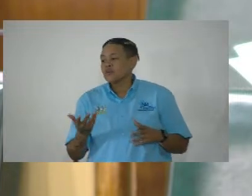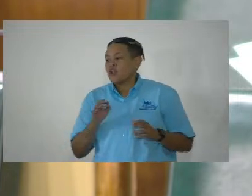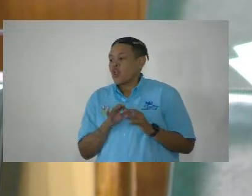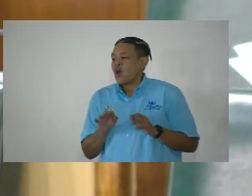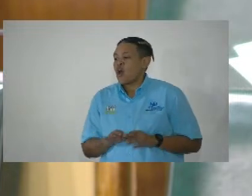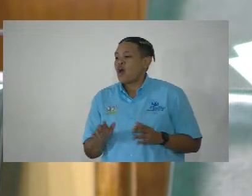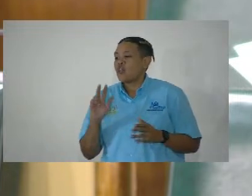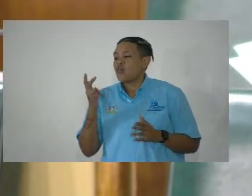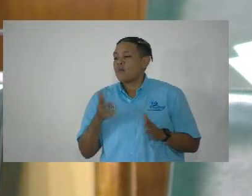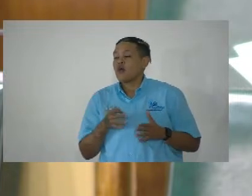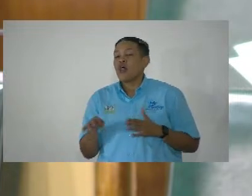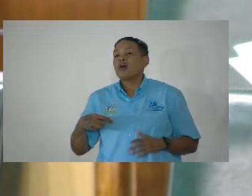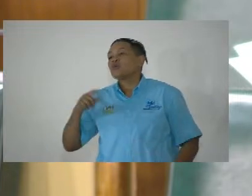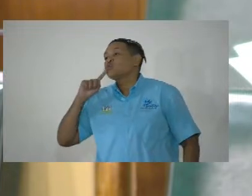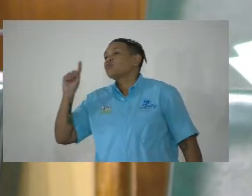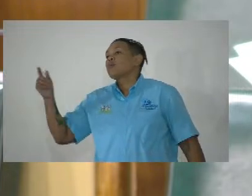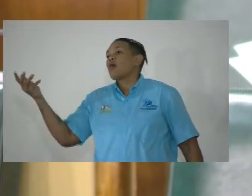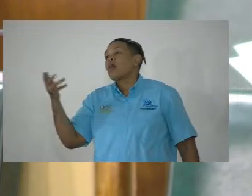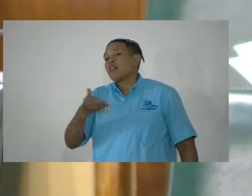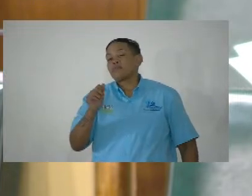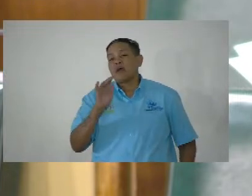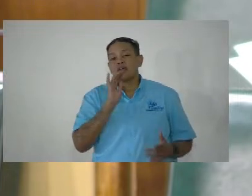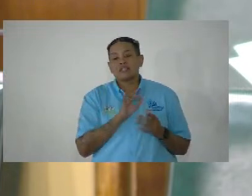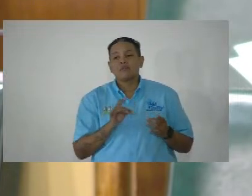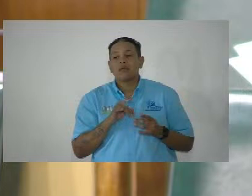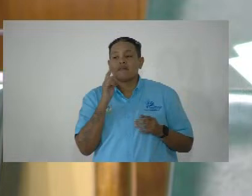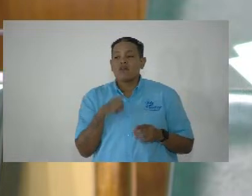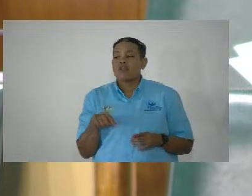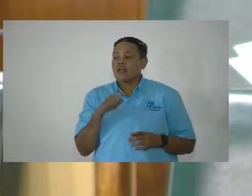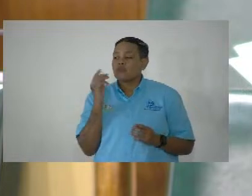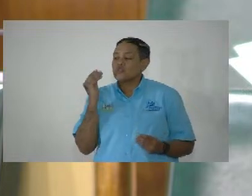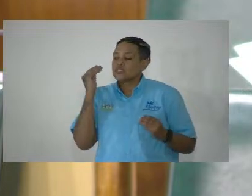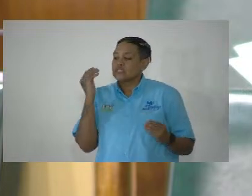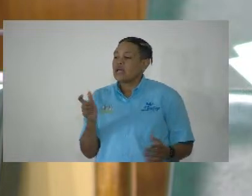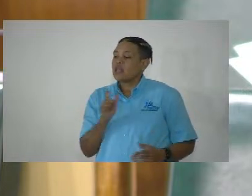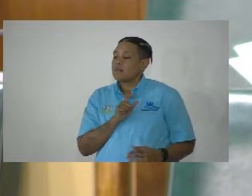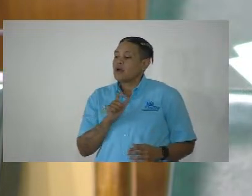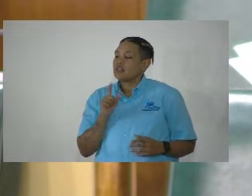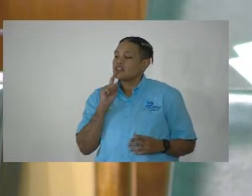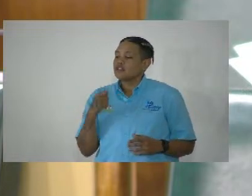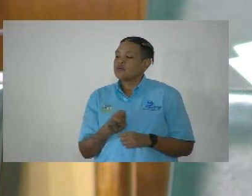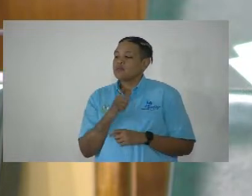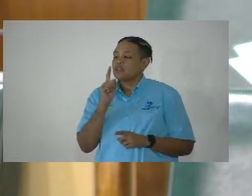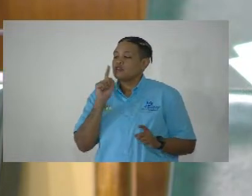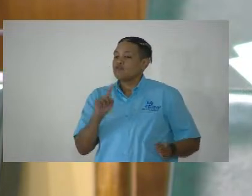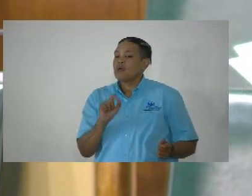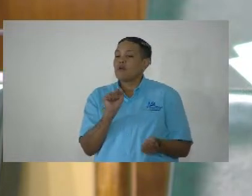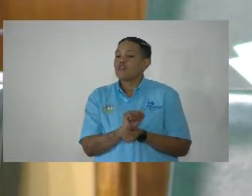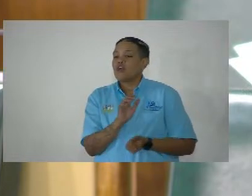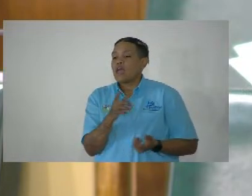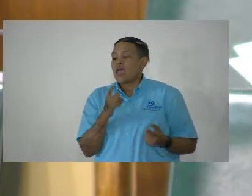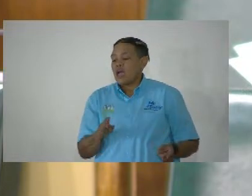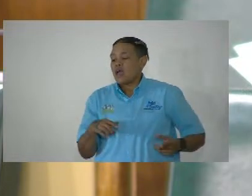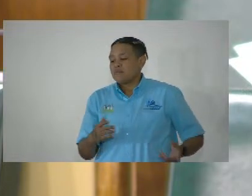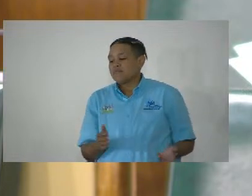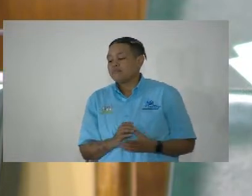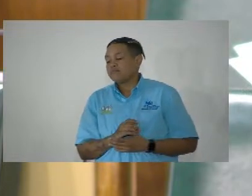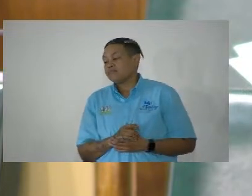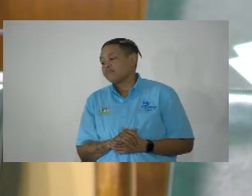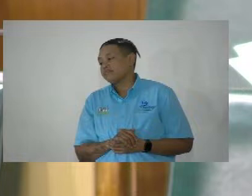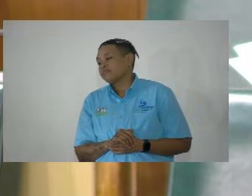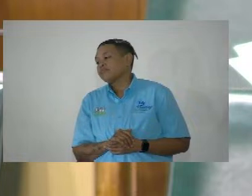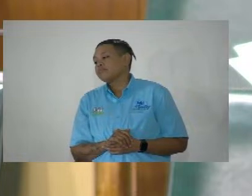clause so that persons can actually speak on their behalf to tell the police and to make that report as to